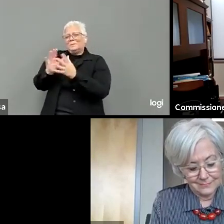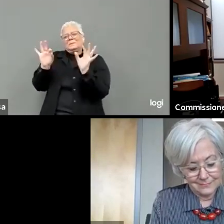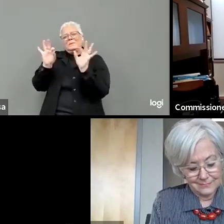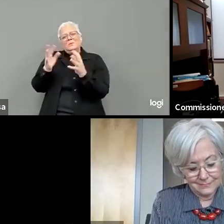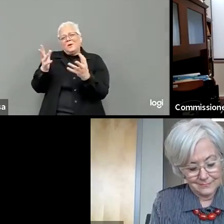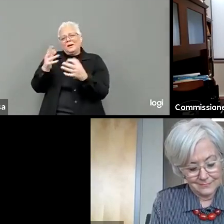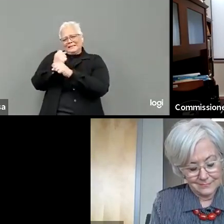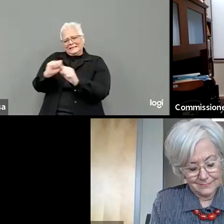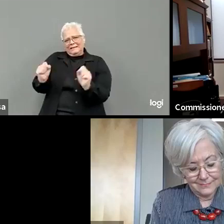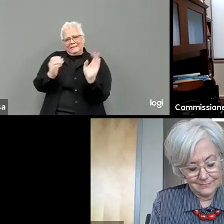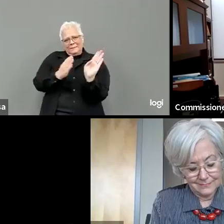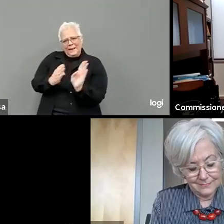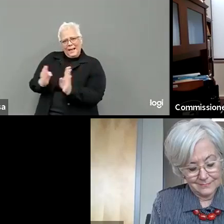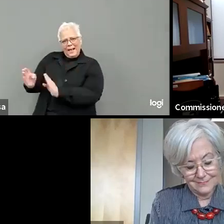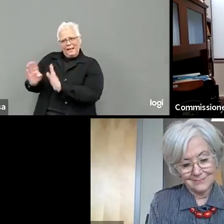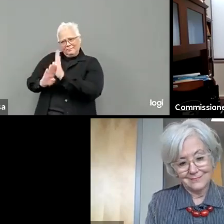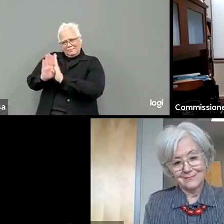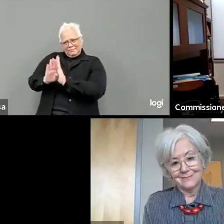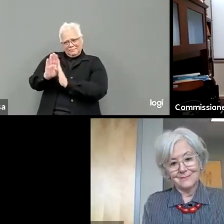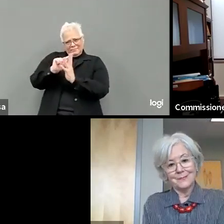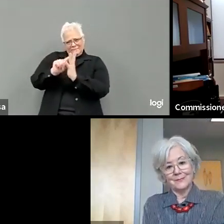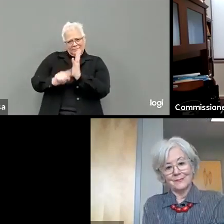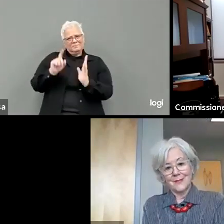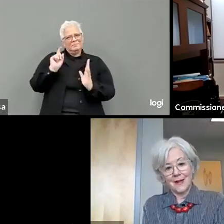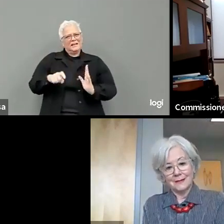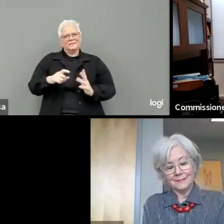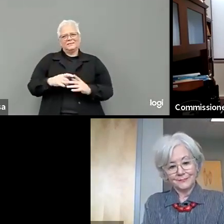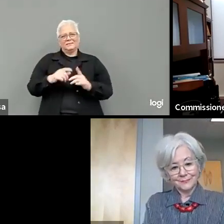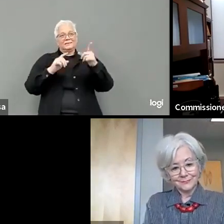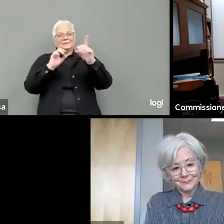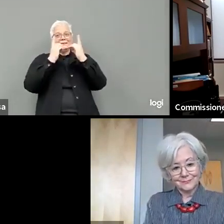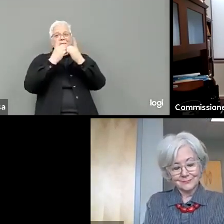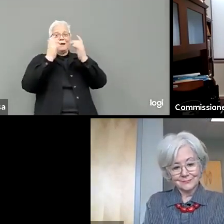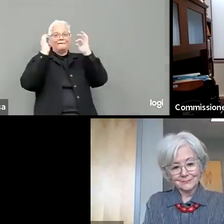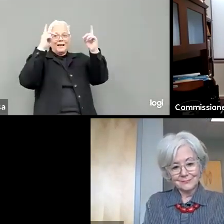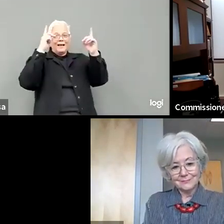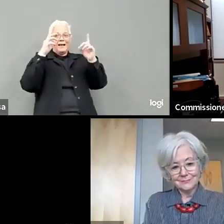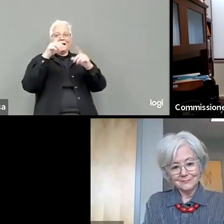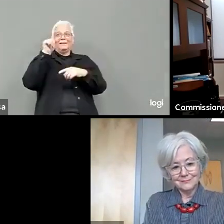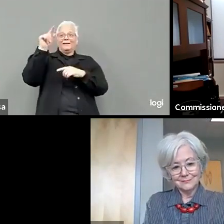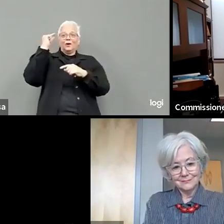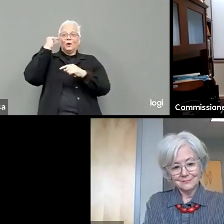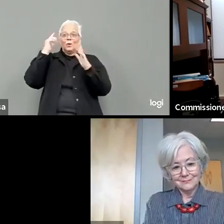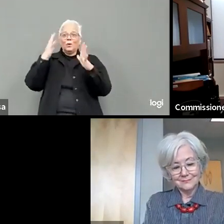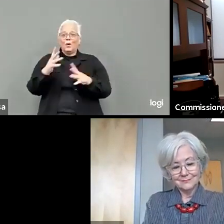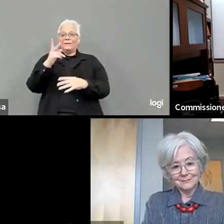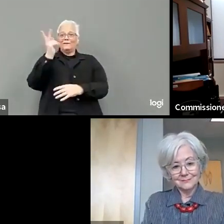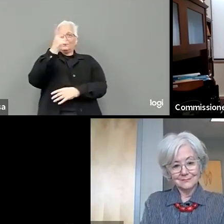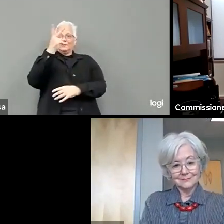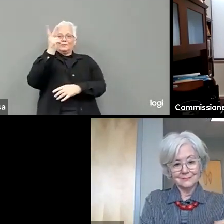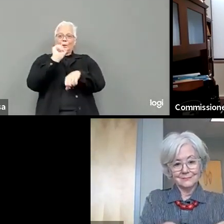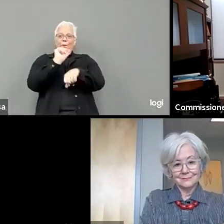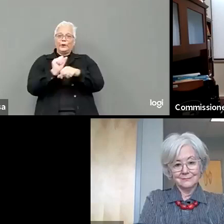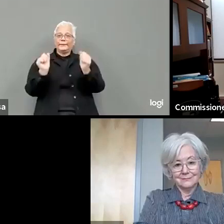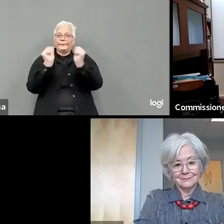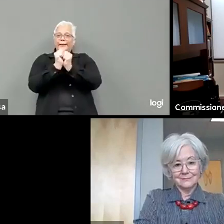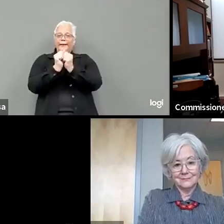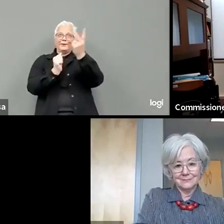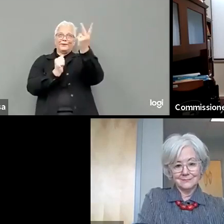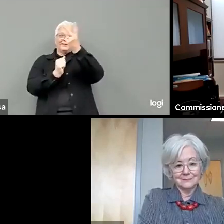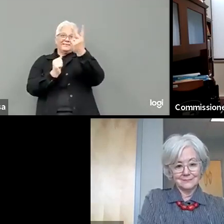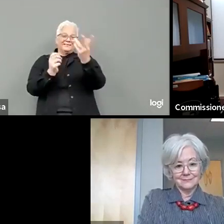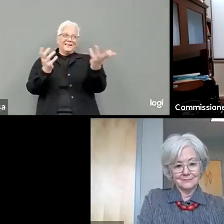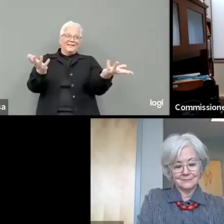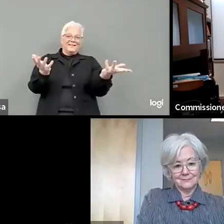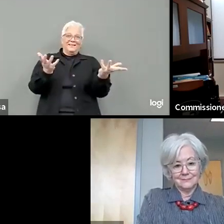and her team and her board are working on that. We heard good news, I thought, earlier this week about